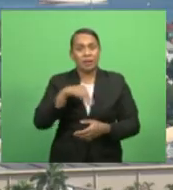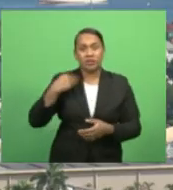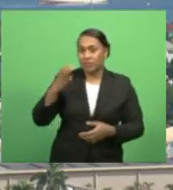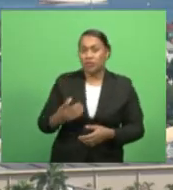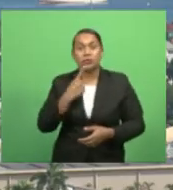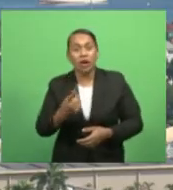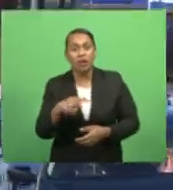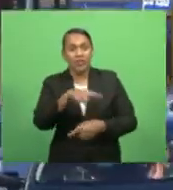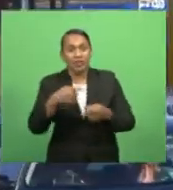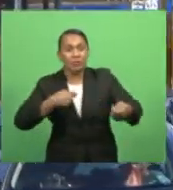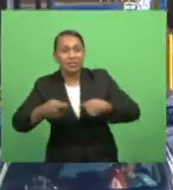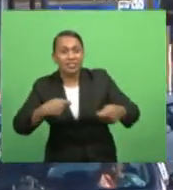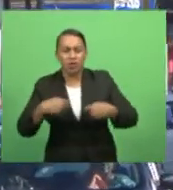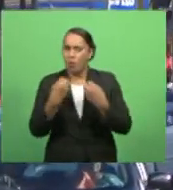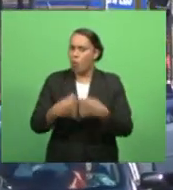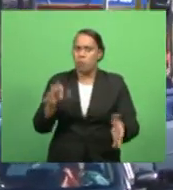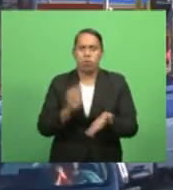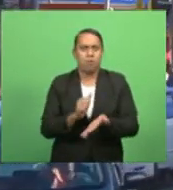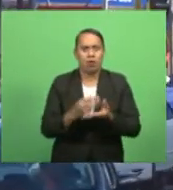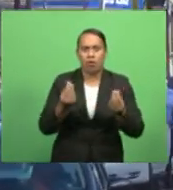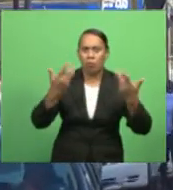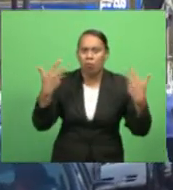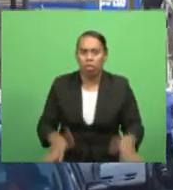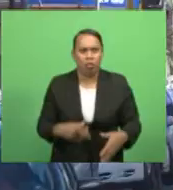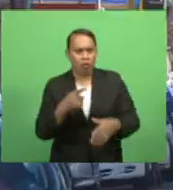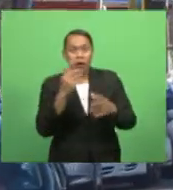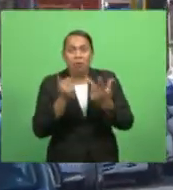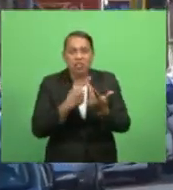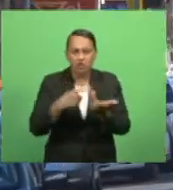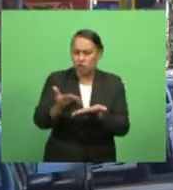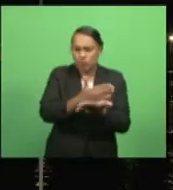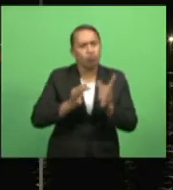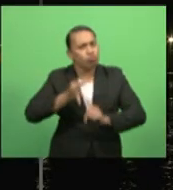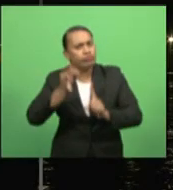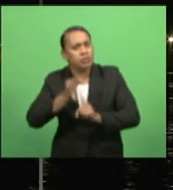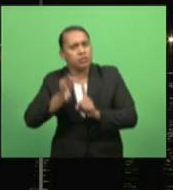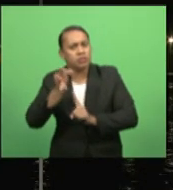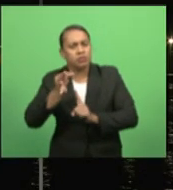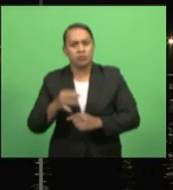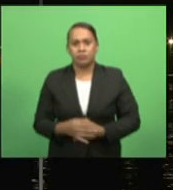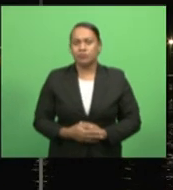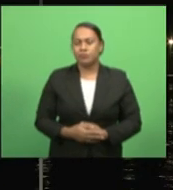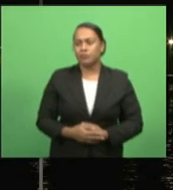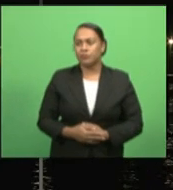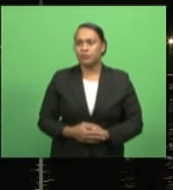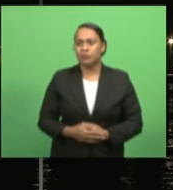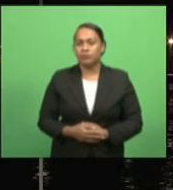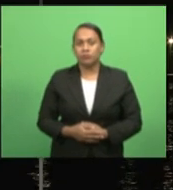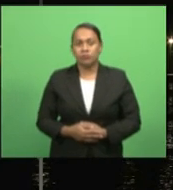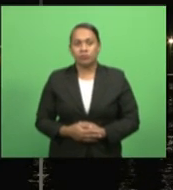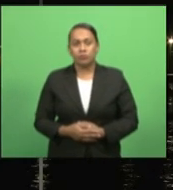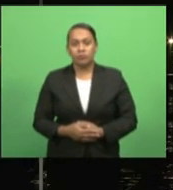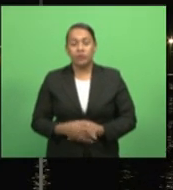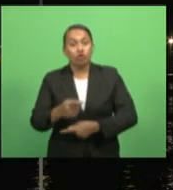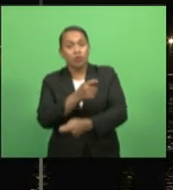Therefore, rate collection needs to be improved. Kritika Kumar, FBC News. Trading in the COVID-19